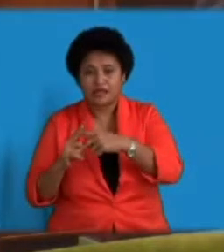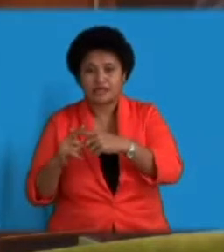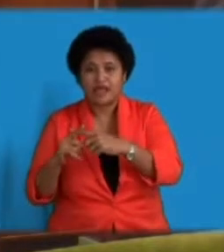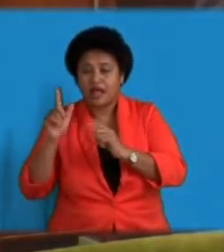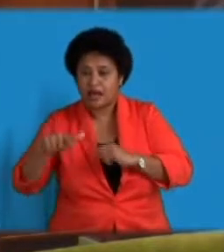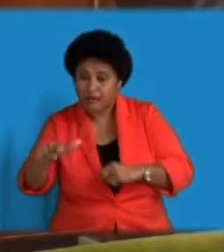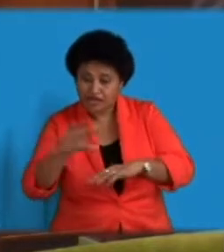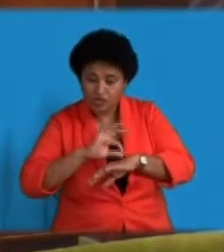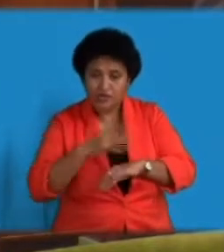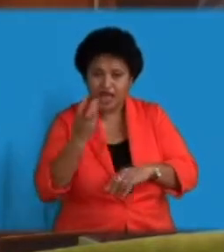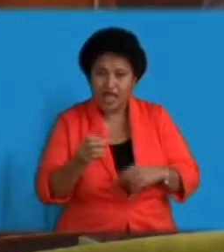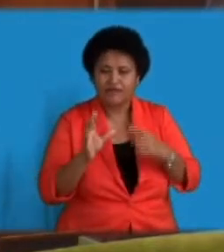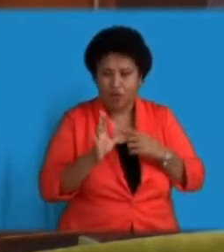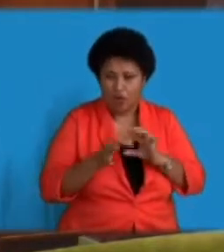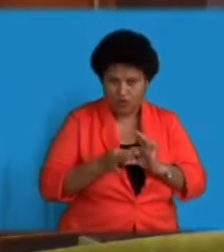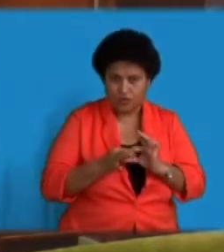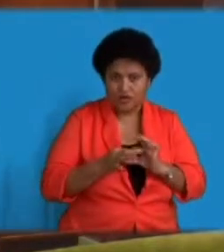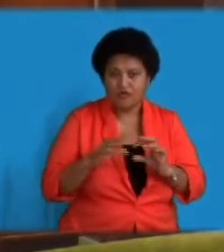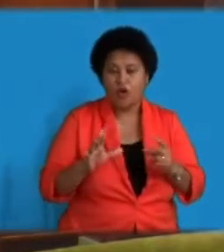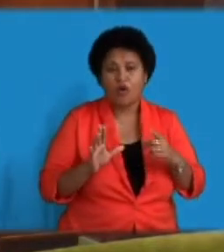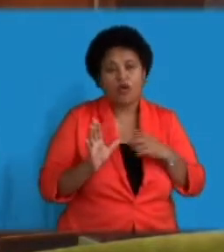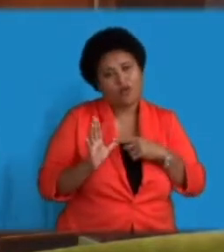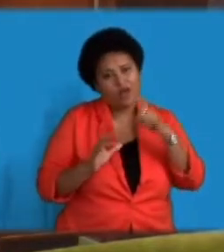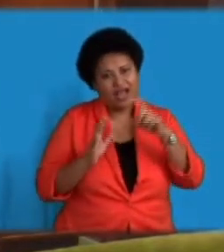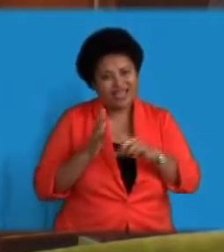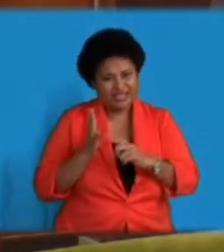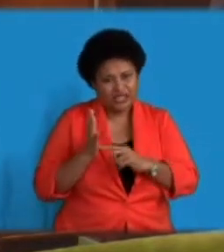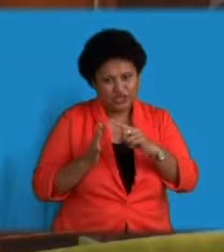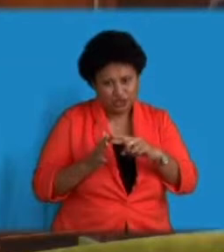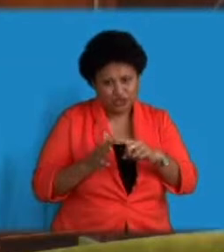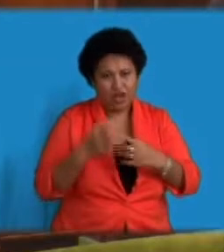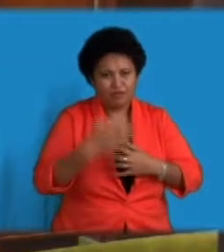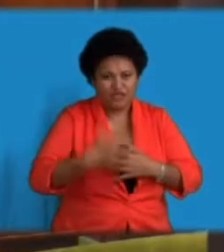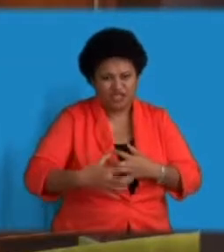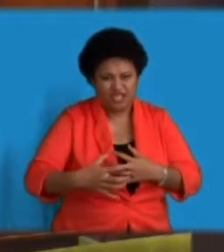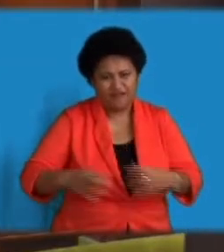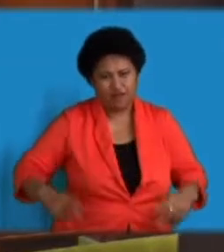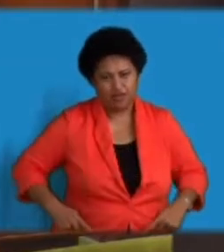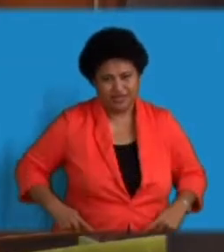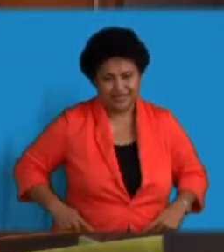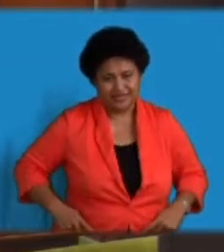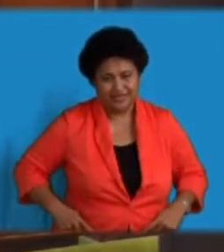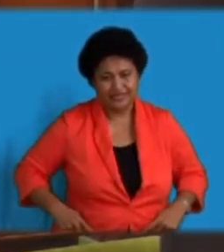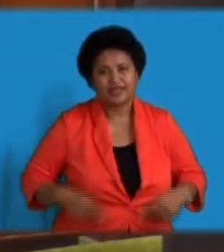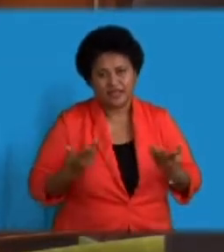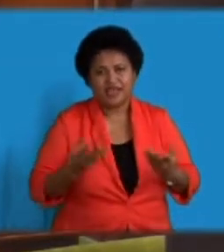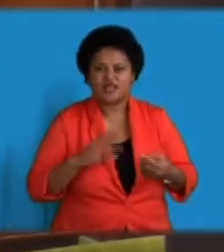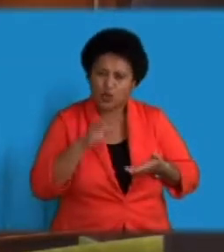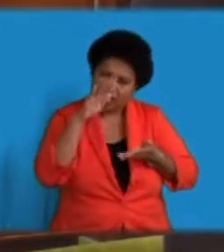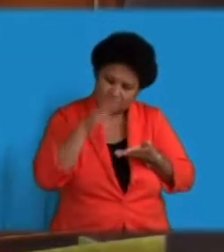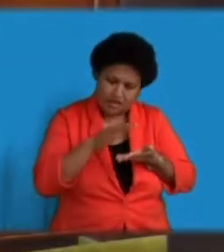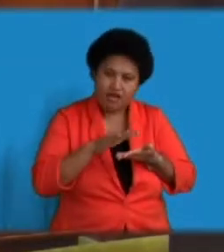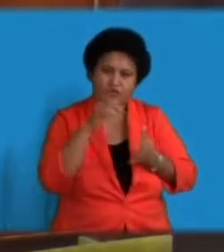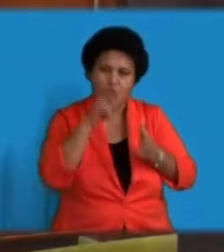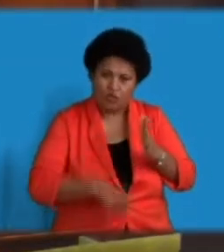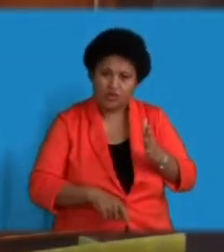patients. For chronic patients, the Board of Visitors at Lambasa Hospital have started up the dialysis center, which has indeed reduced some cost, and those are